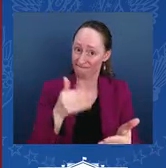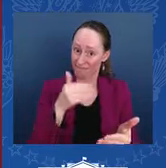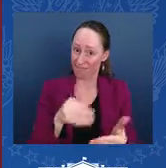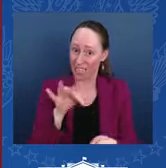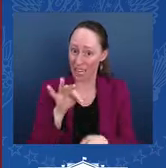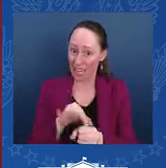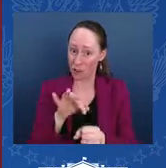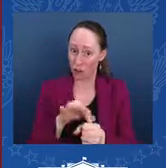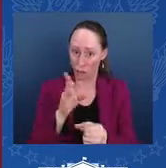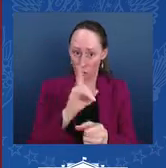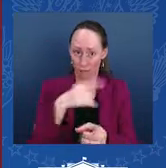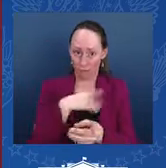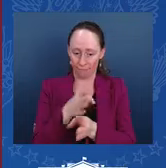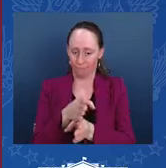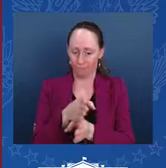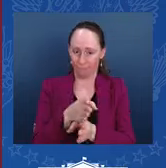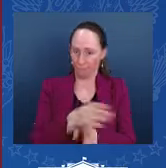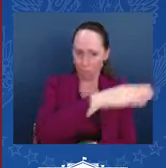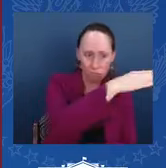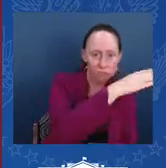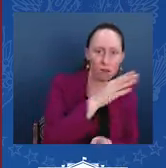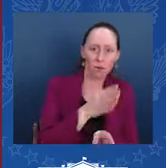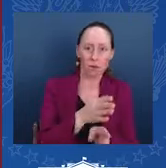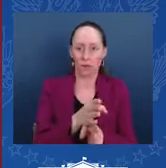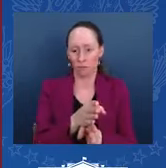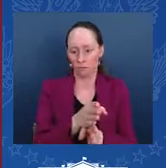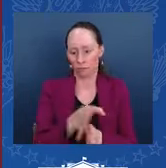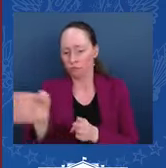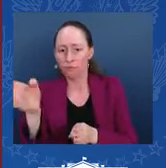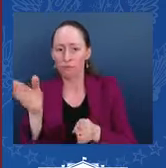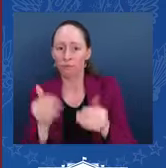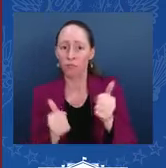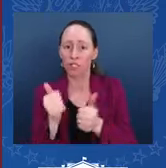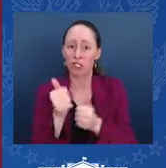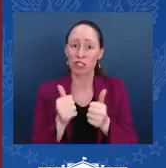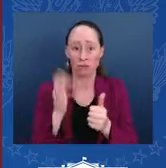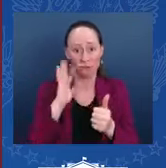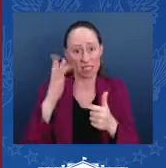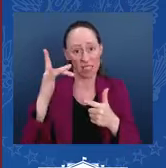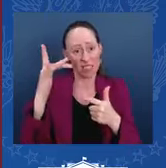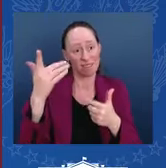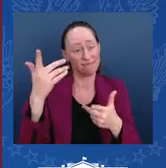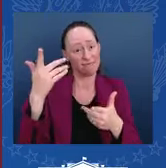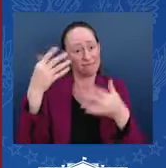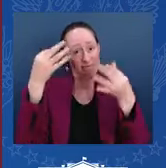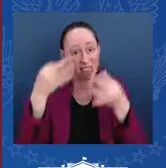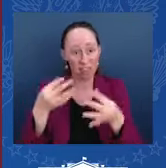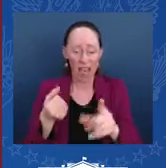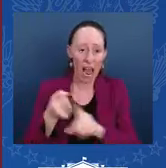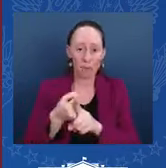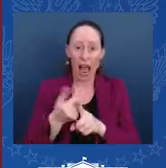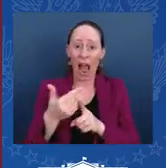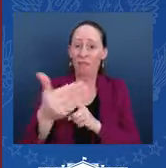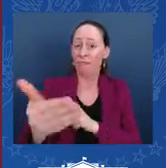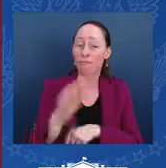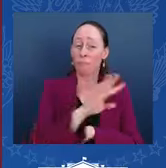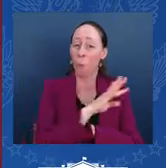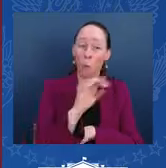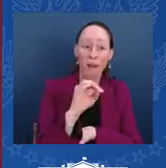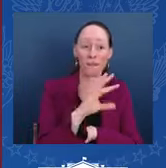not hyperbole. That's a fact. And folks, I'm taking too much of your time, but let me say it this